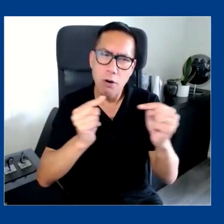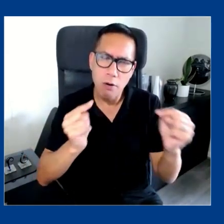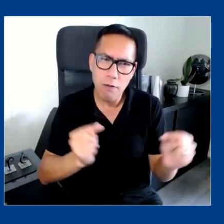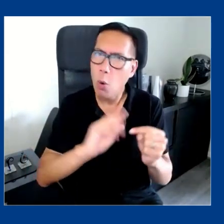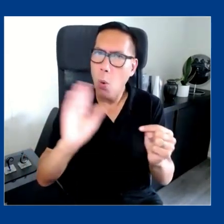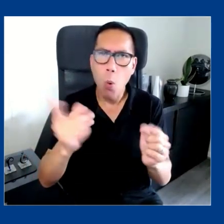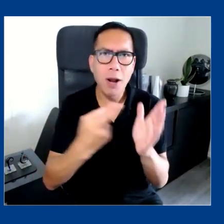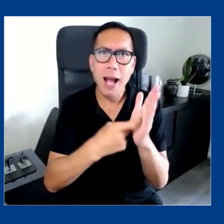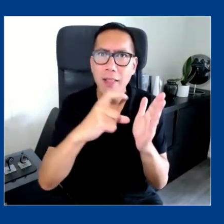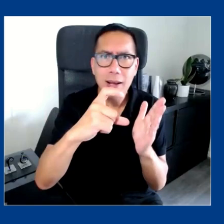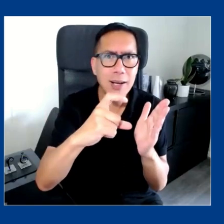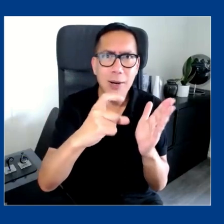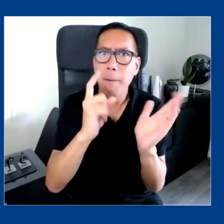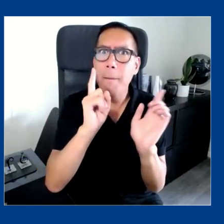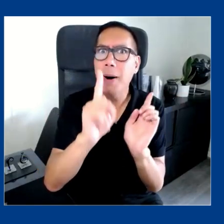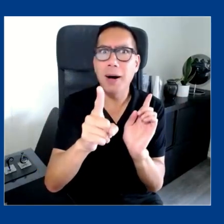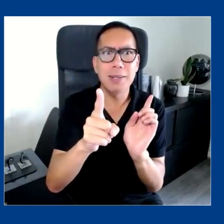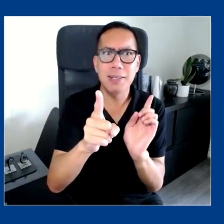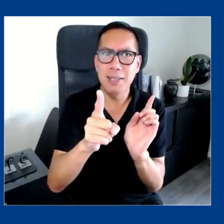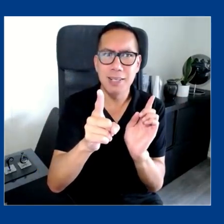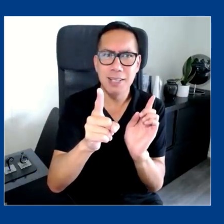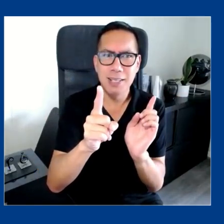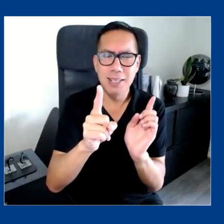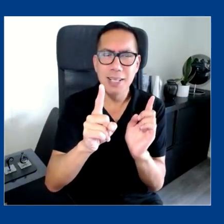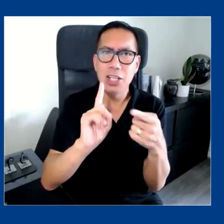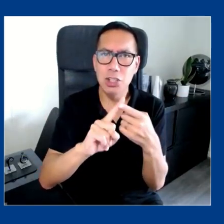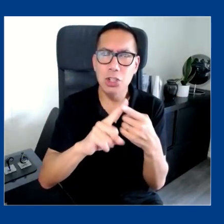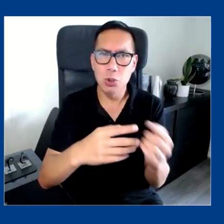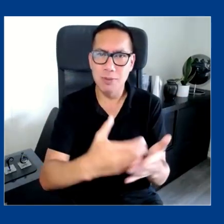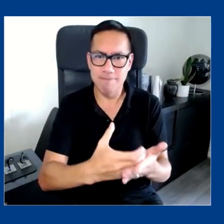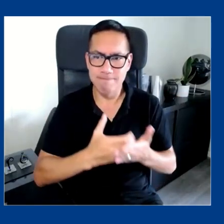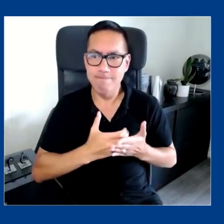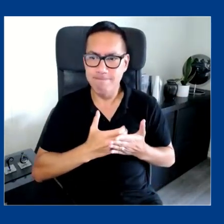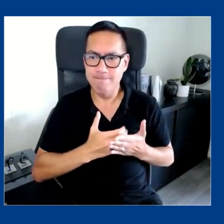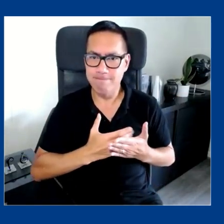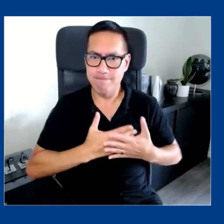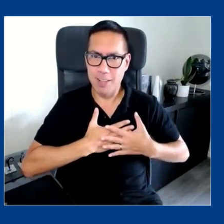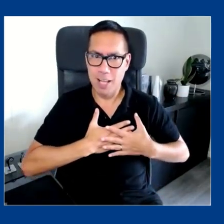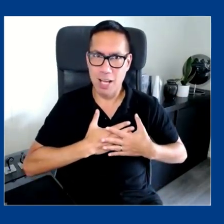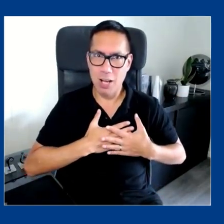they still maintain the tradition.